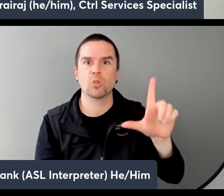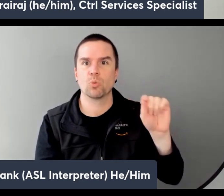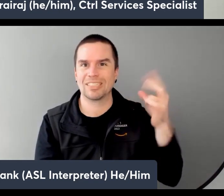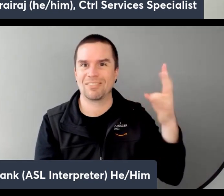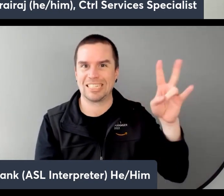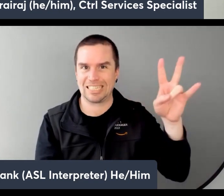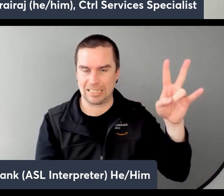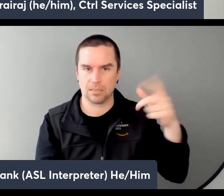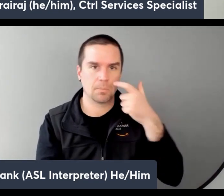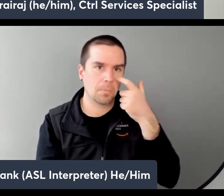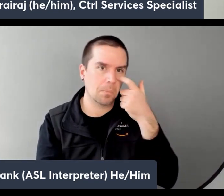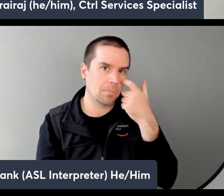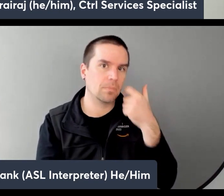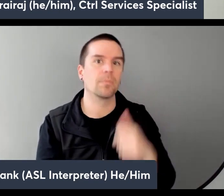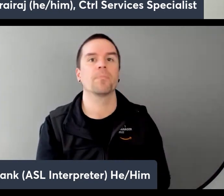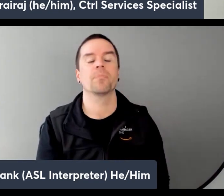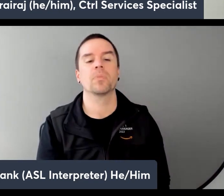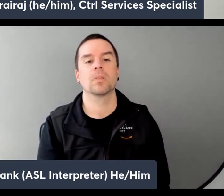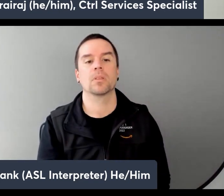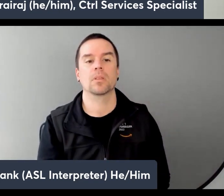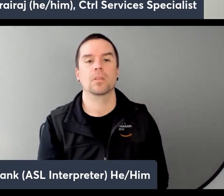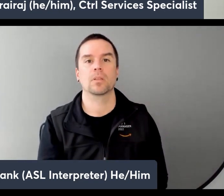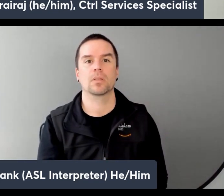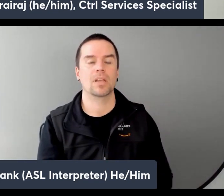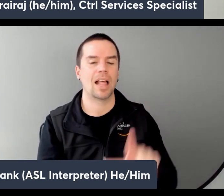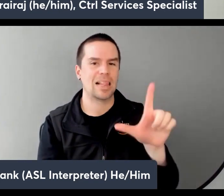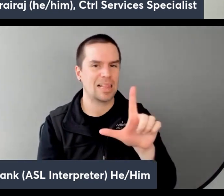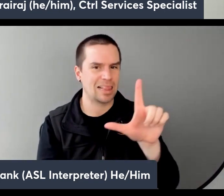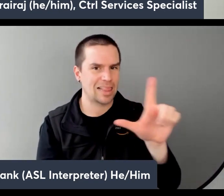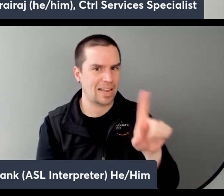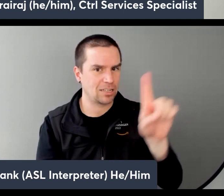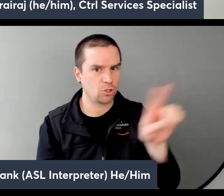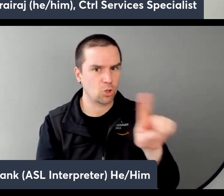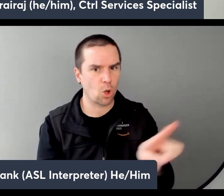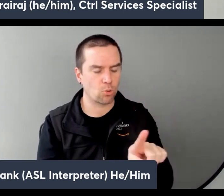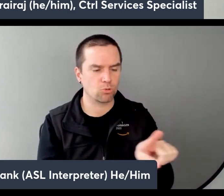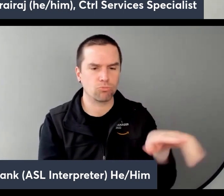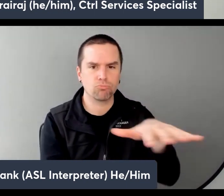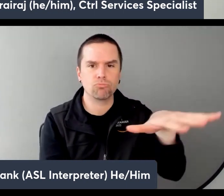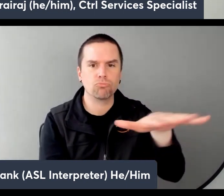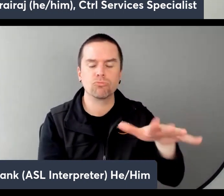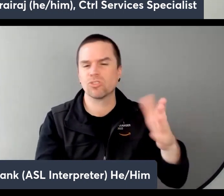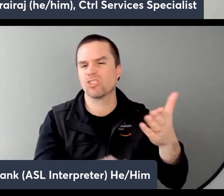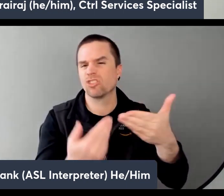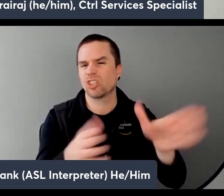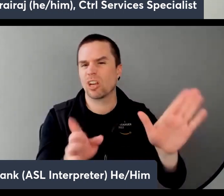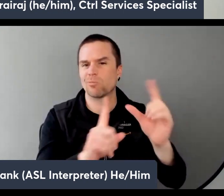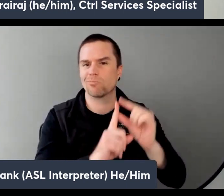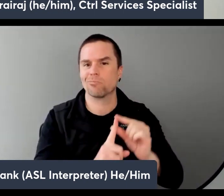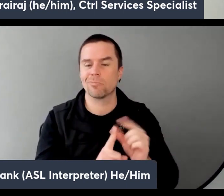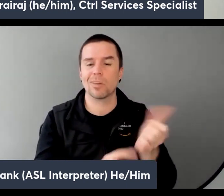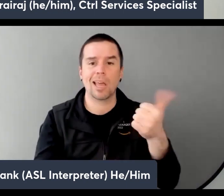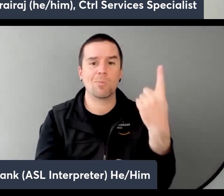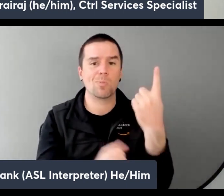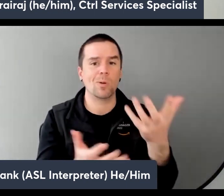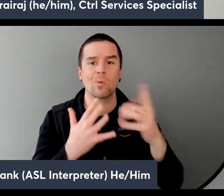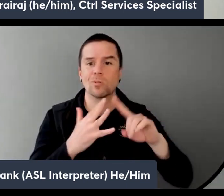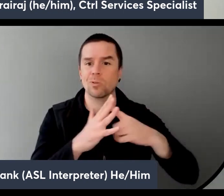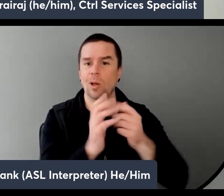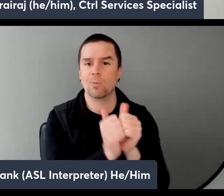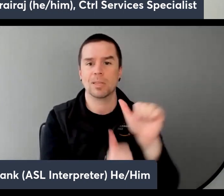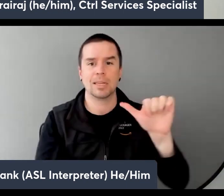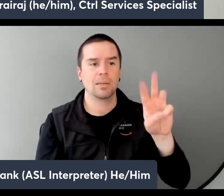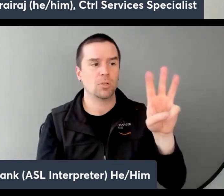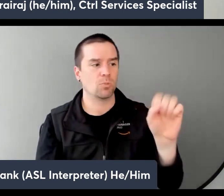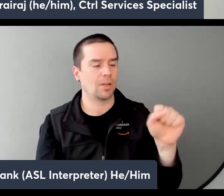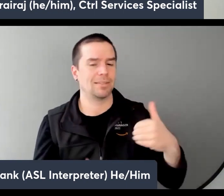anyone, so landing zone is a very generic term, right? Any customer that wants to get started on AWS that has